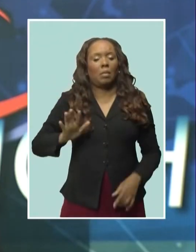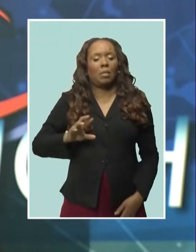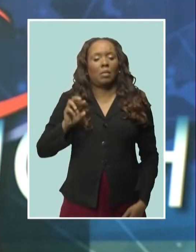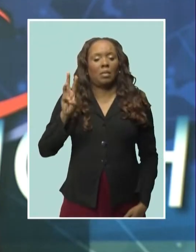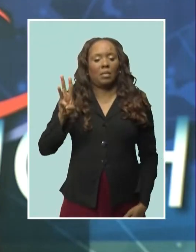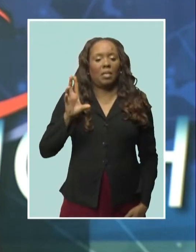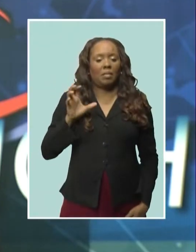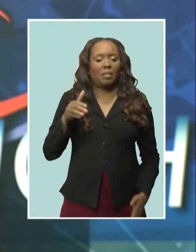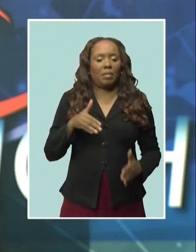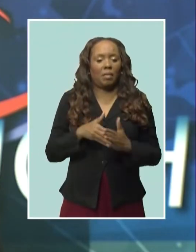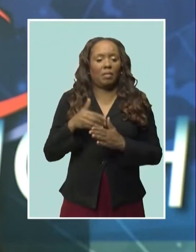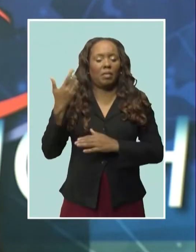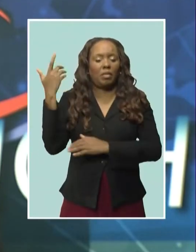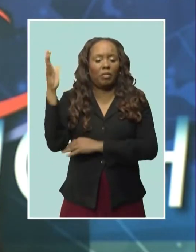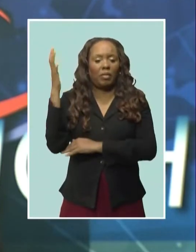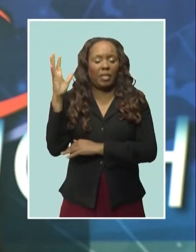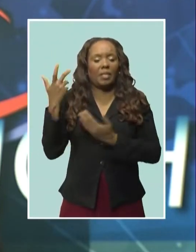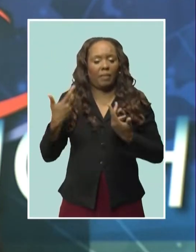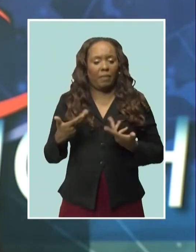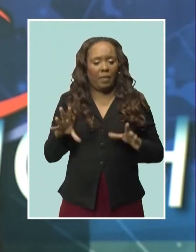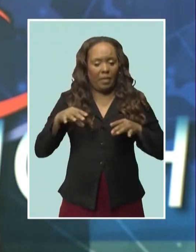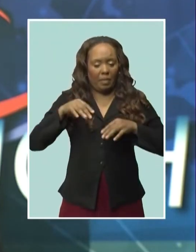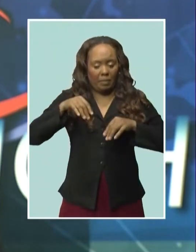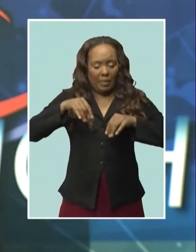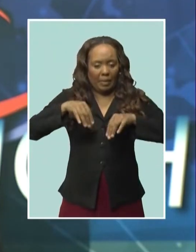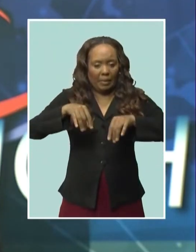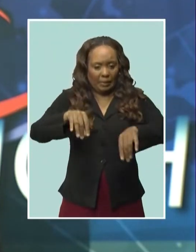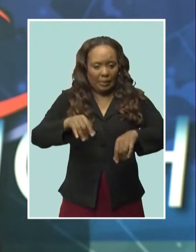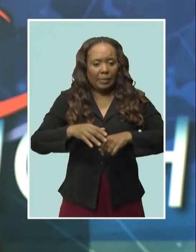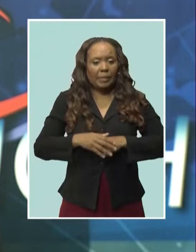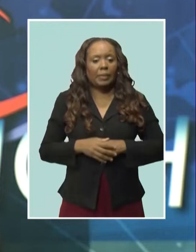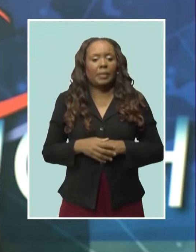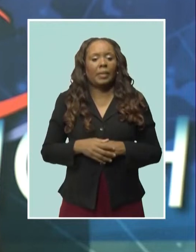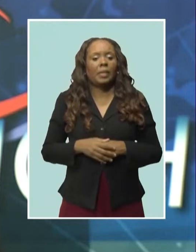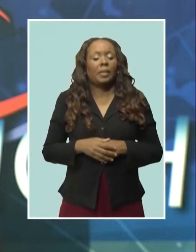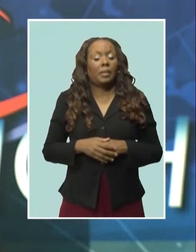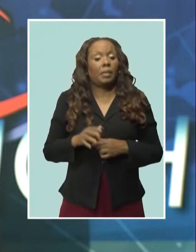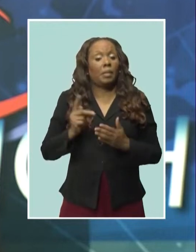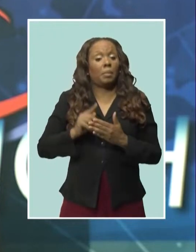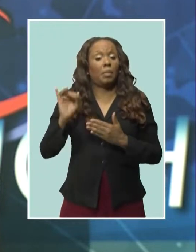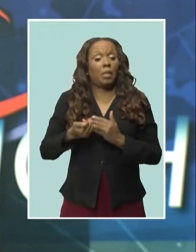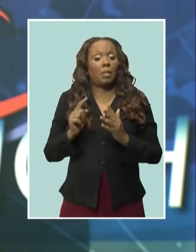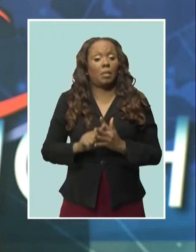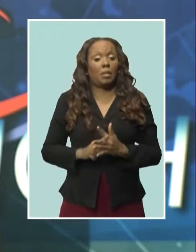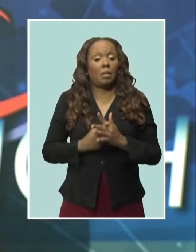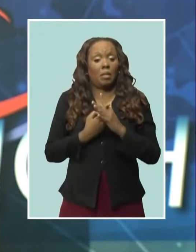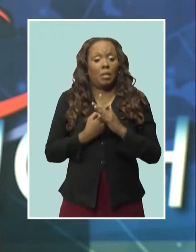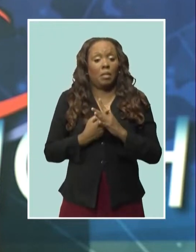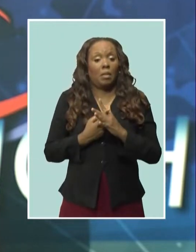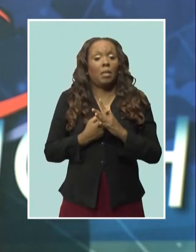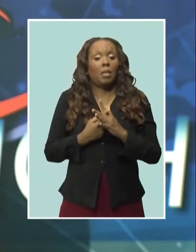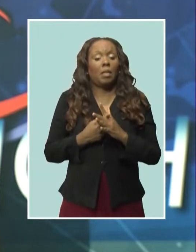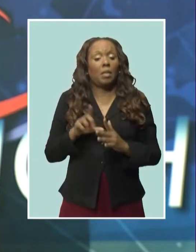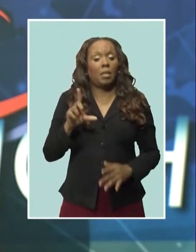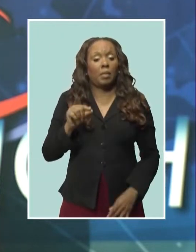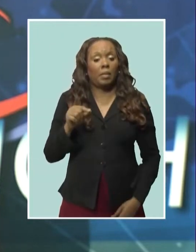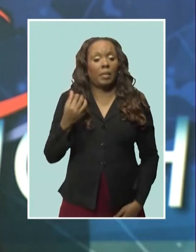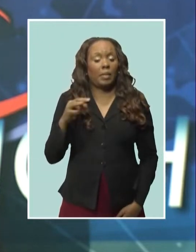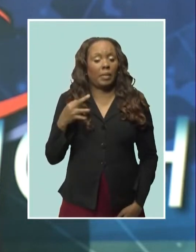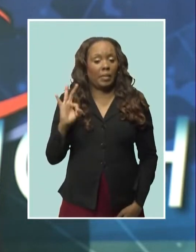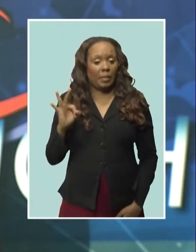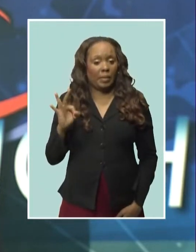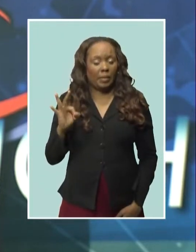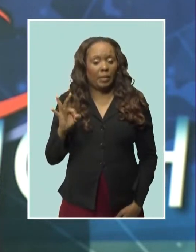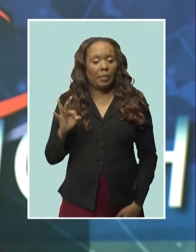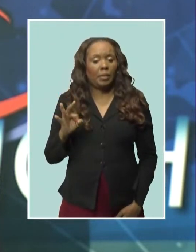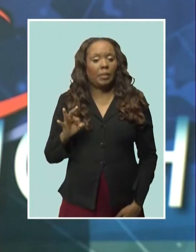to 600,000 trees have been planted as part of the project launched by Prime Minister Mia Amor Motley in 2019.